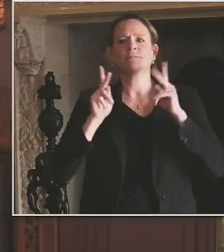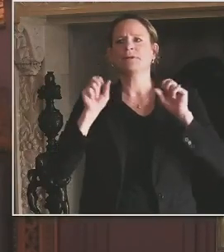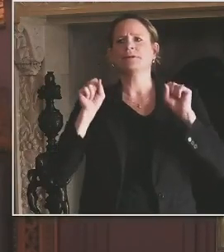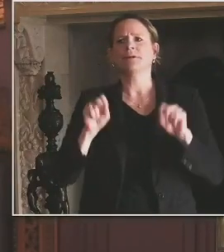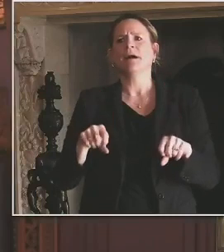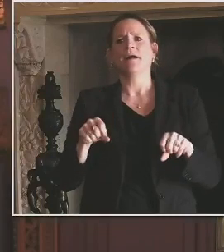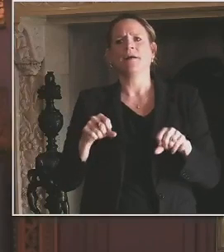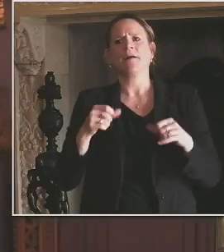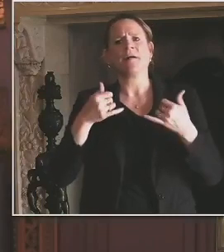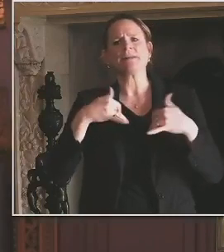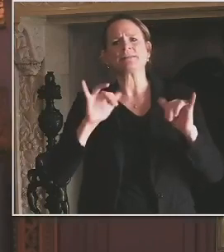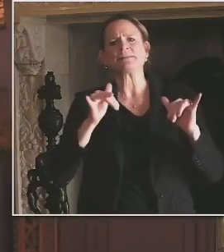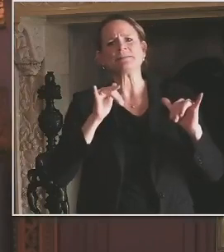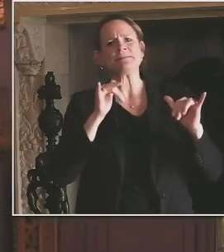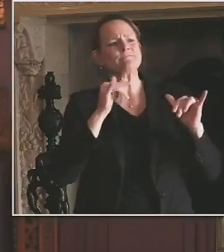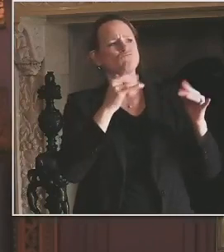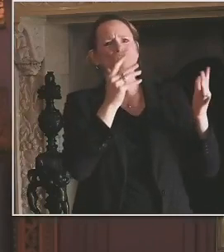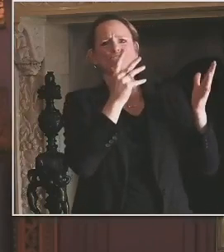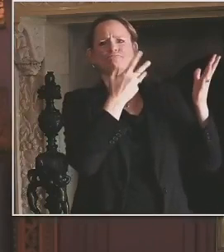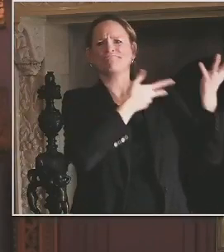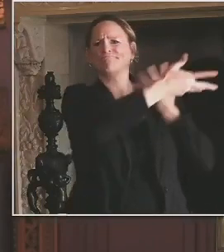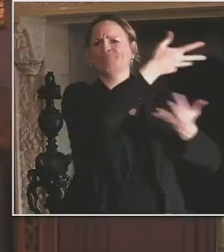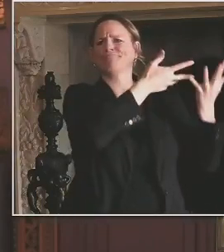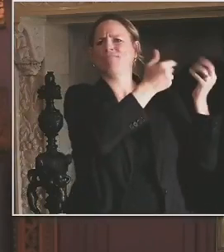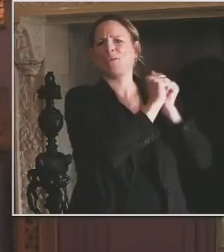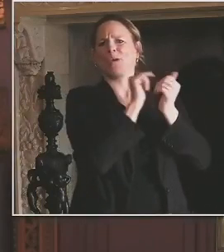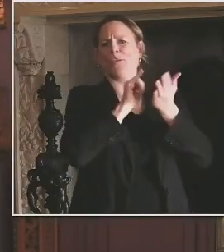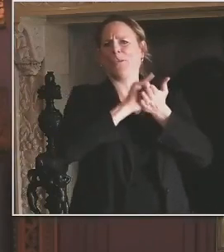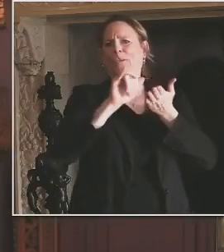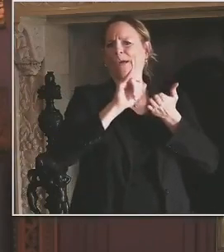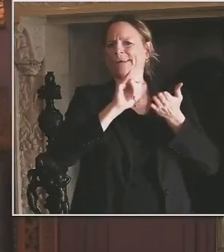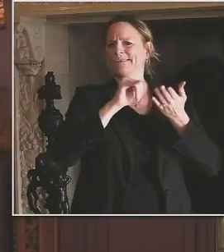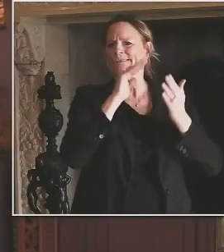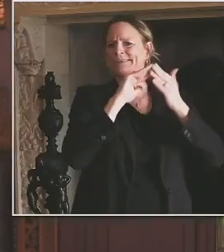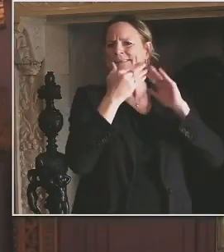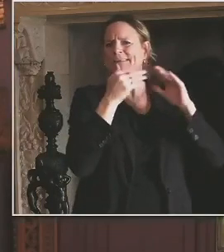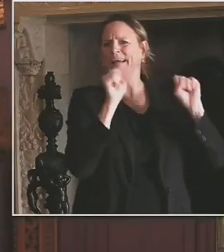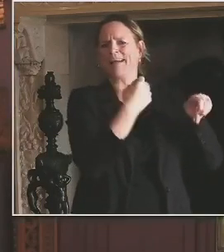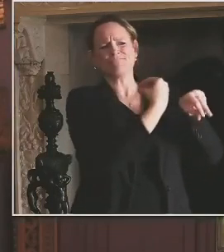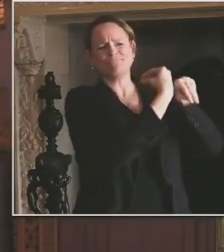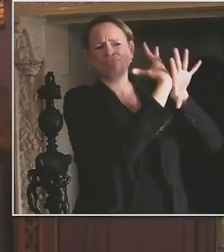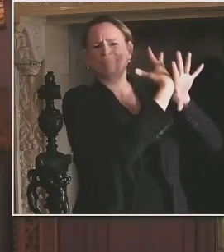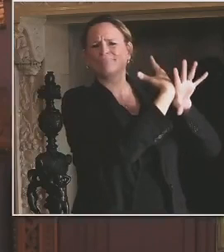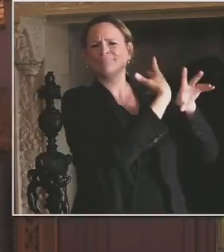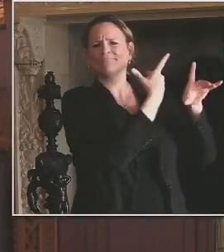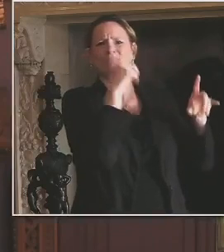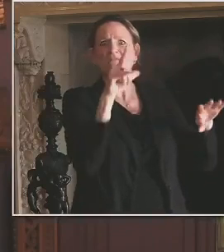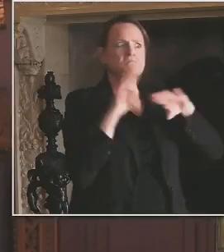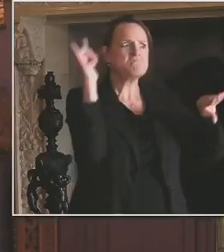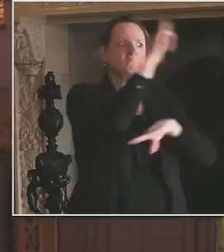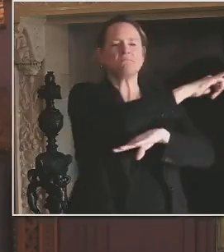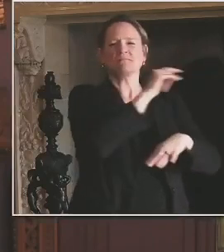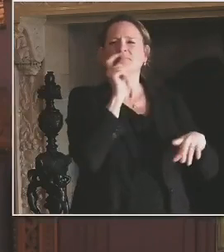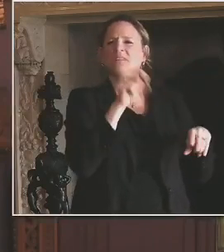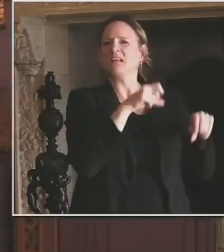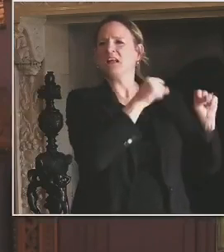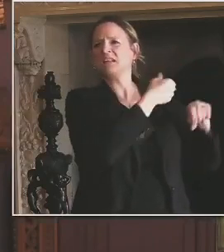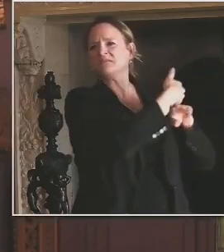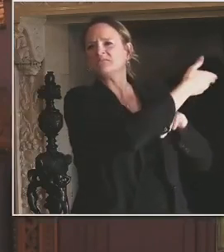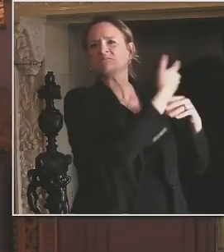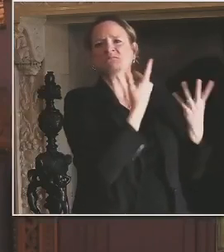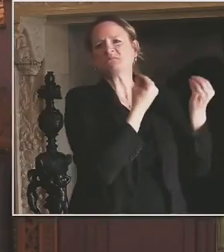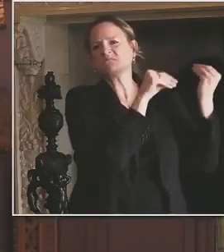without actually traveling there. So I'm not sure that it will have much of an impact at all.